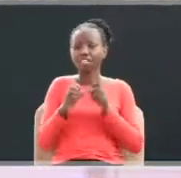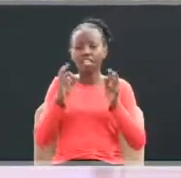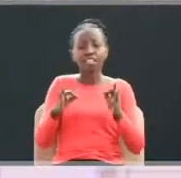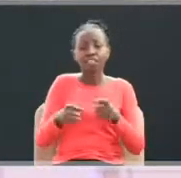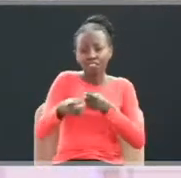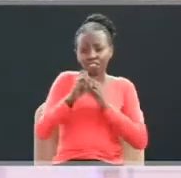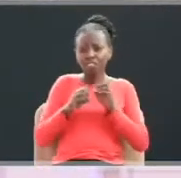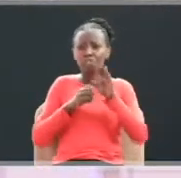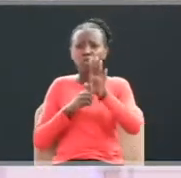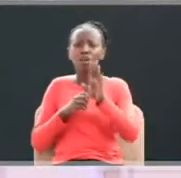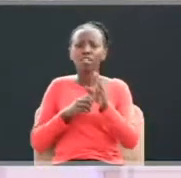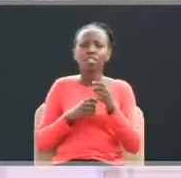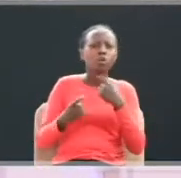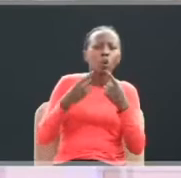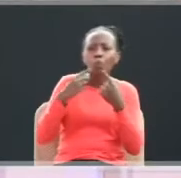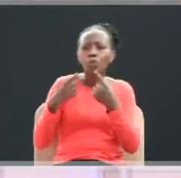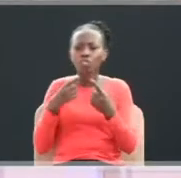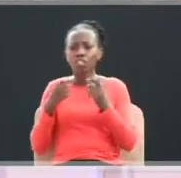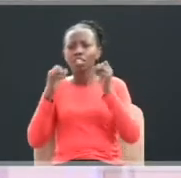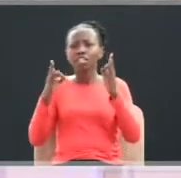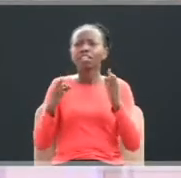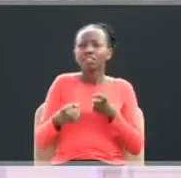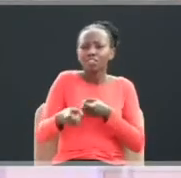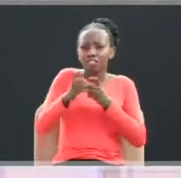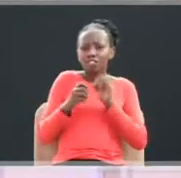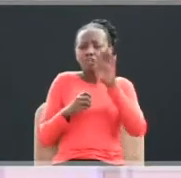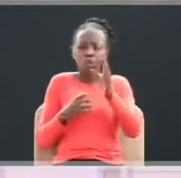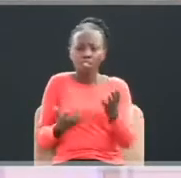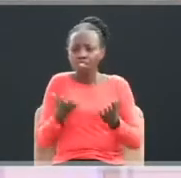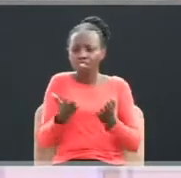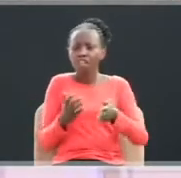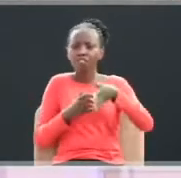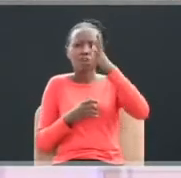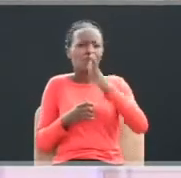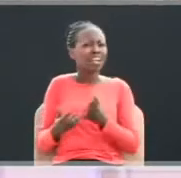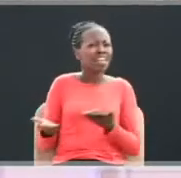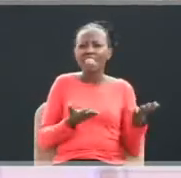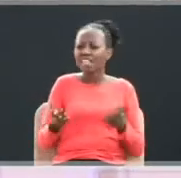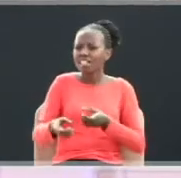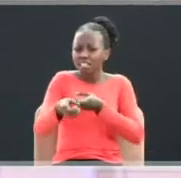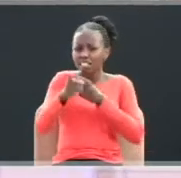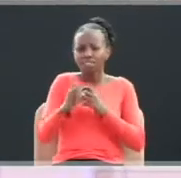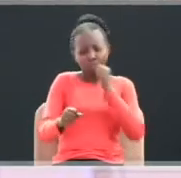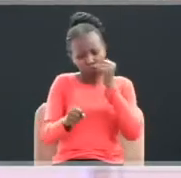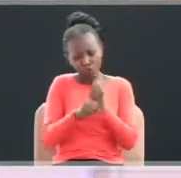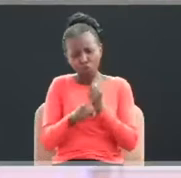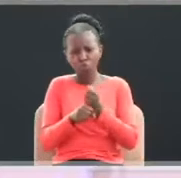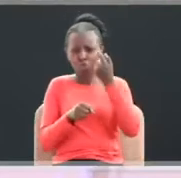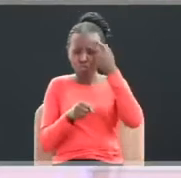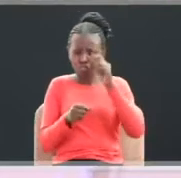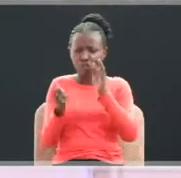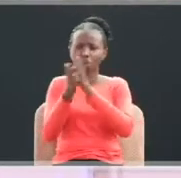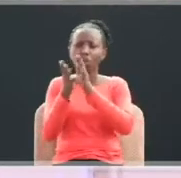speak, if your gift is to serve, whatever your gift is, do it for the glory of